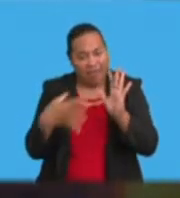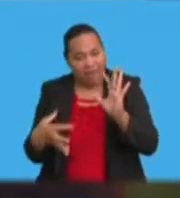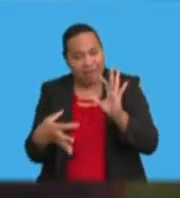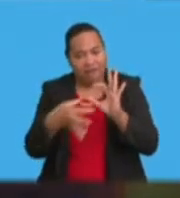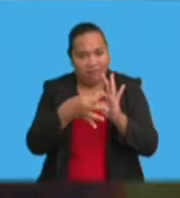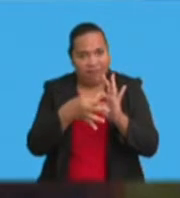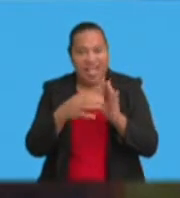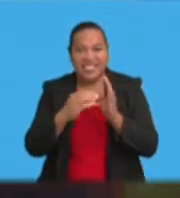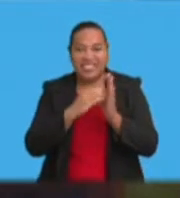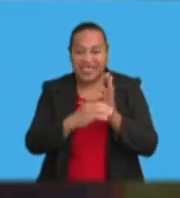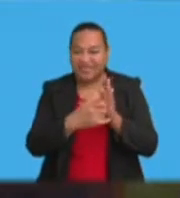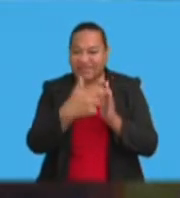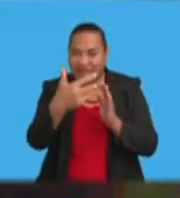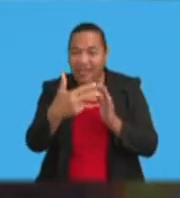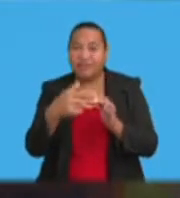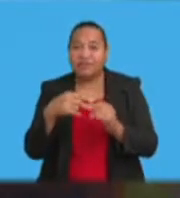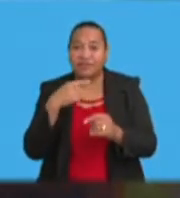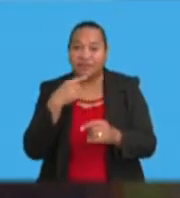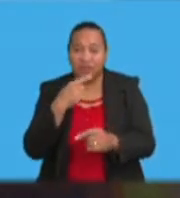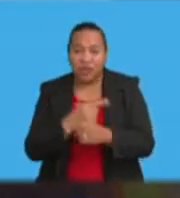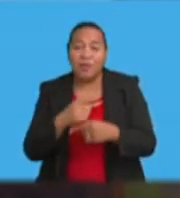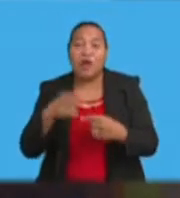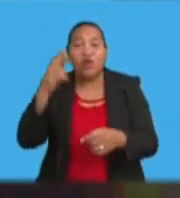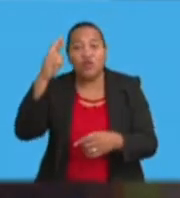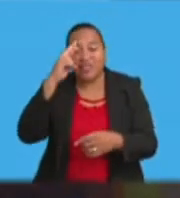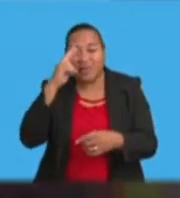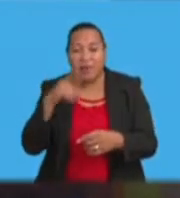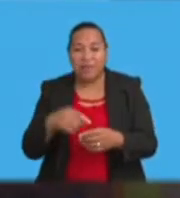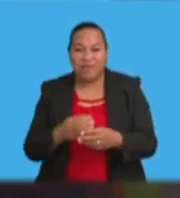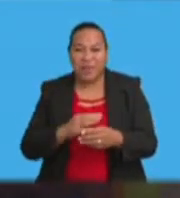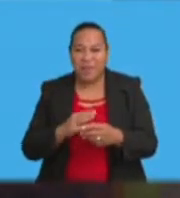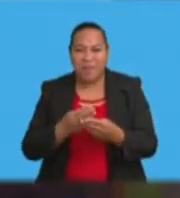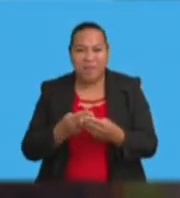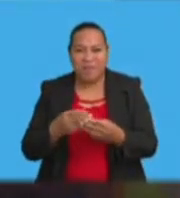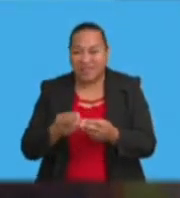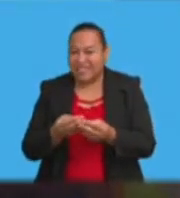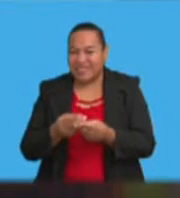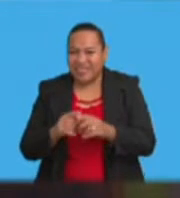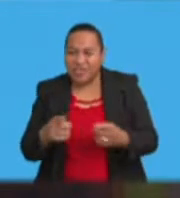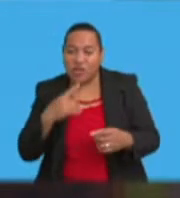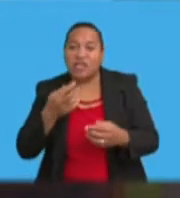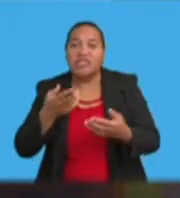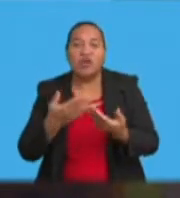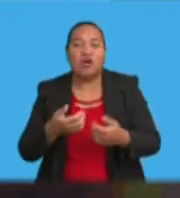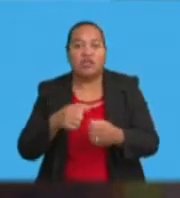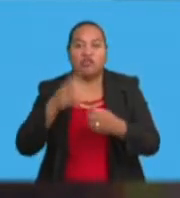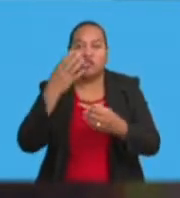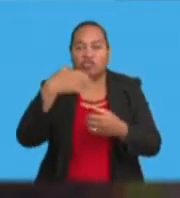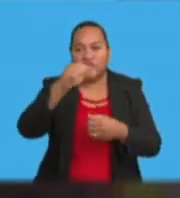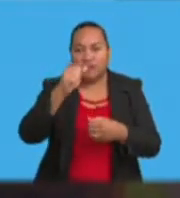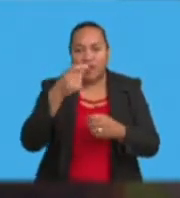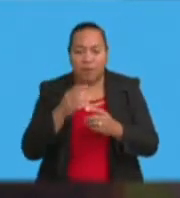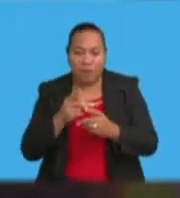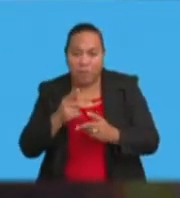of the Constitution, it says the state must take reasonable measures within its available resources to achieve the progressive